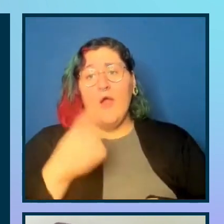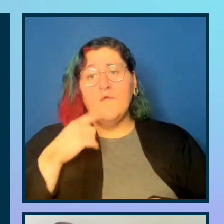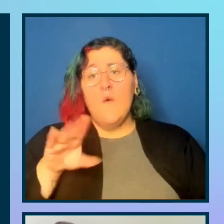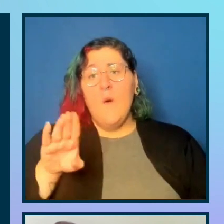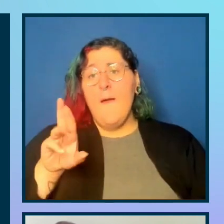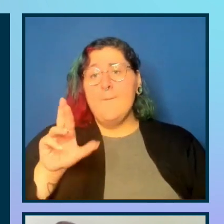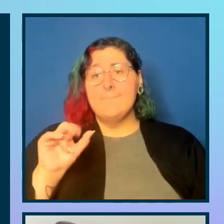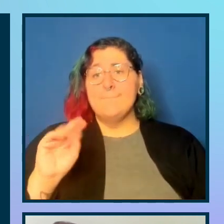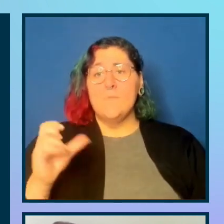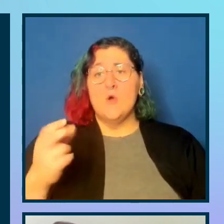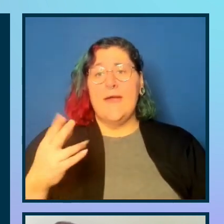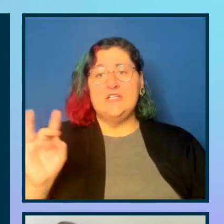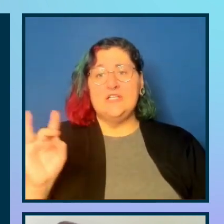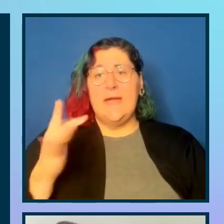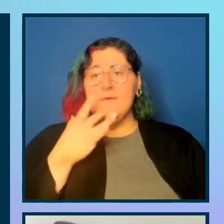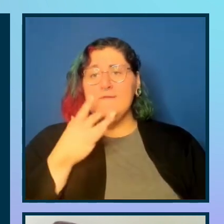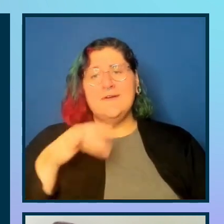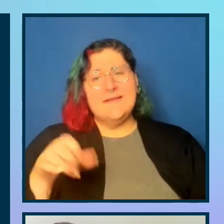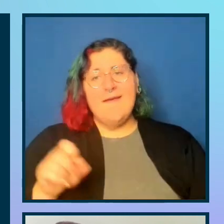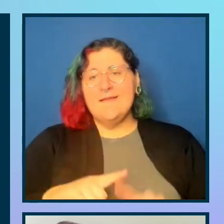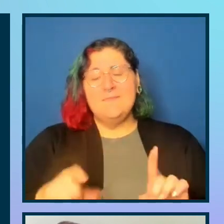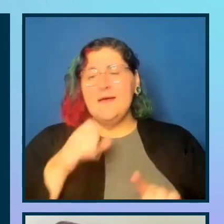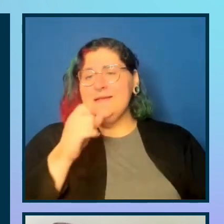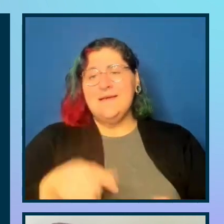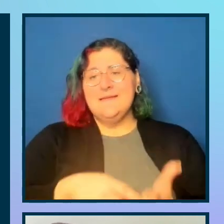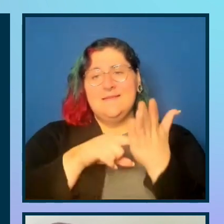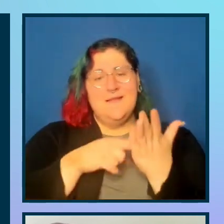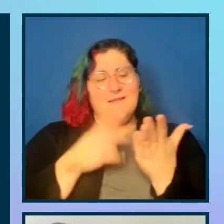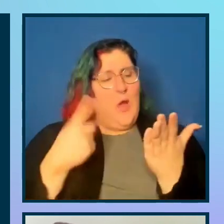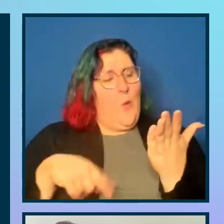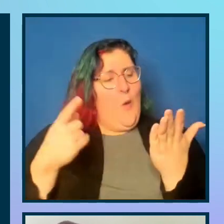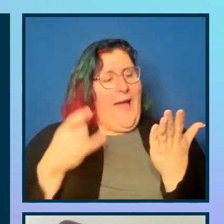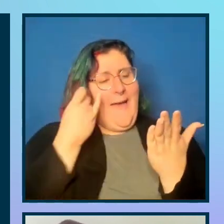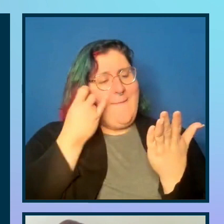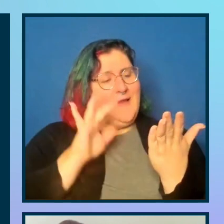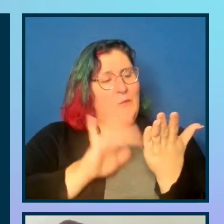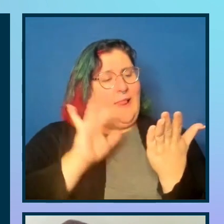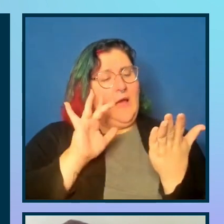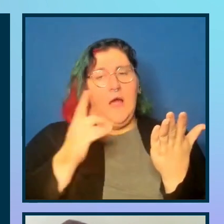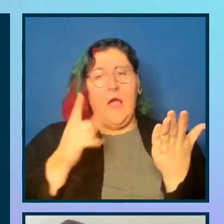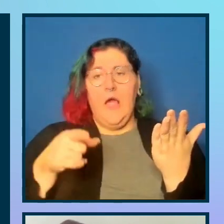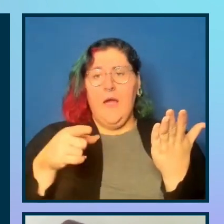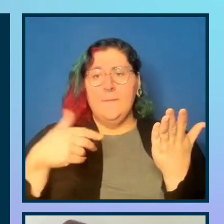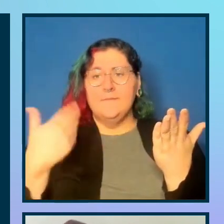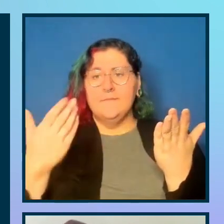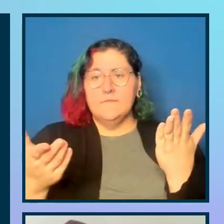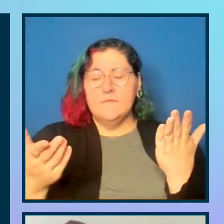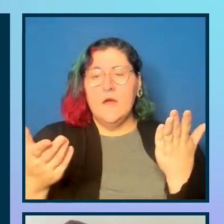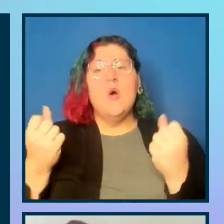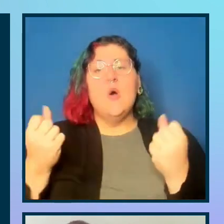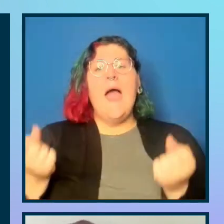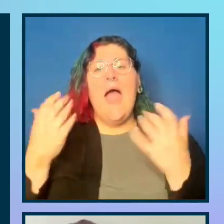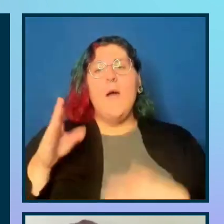not actually giving us any indication of what will happen when we click on this button. So how many branches are actually available in this